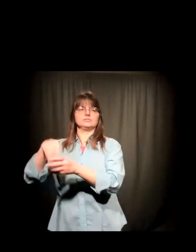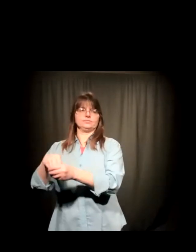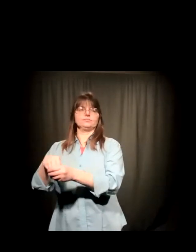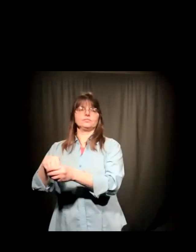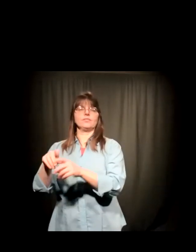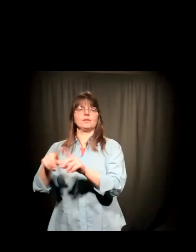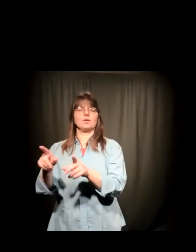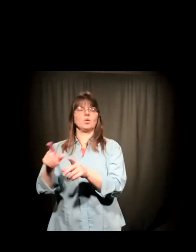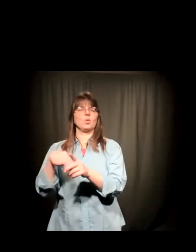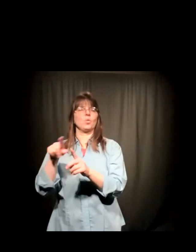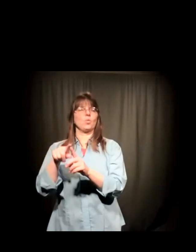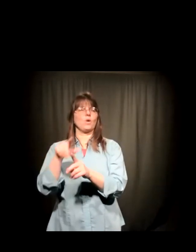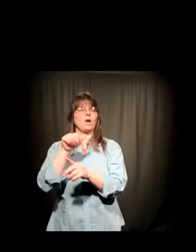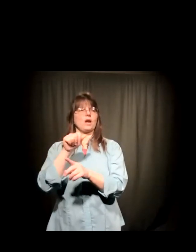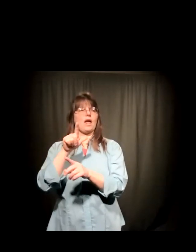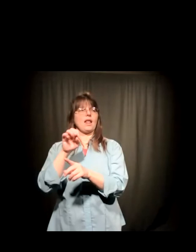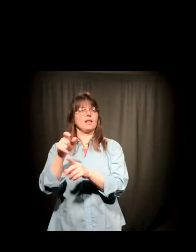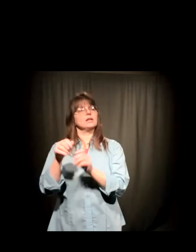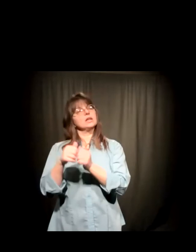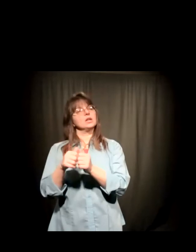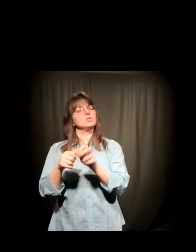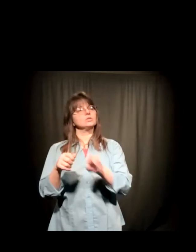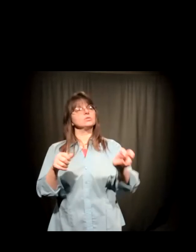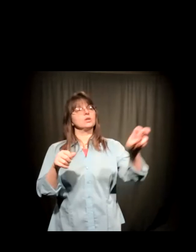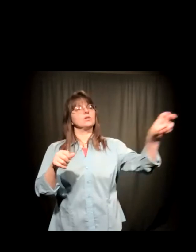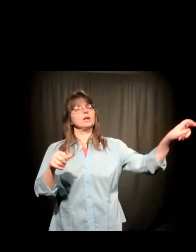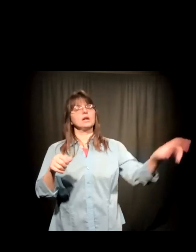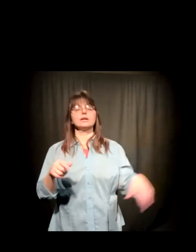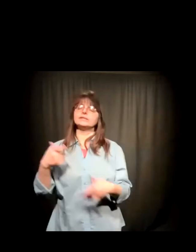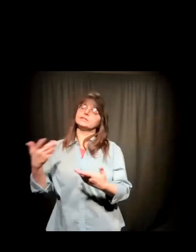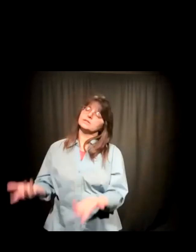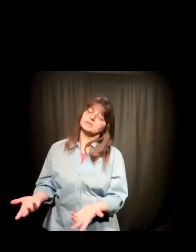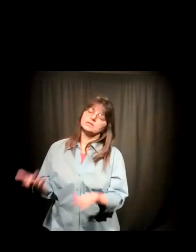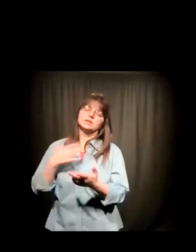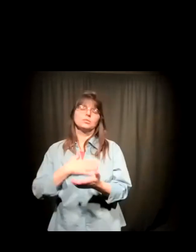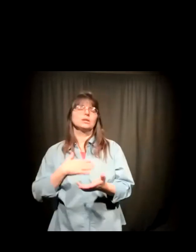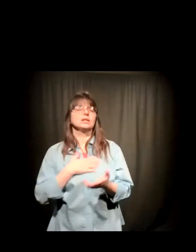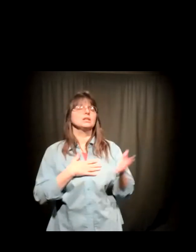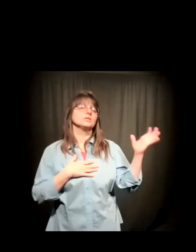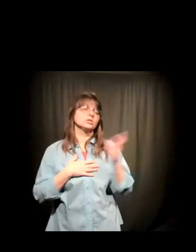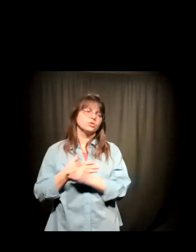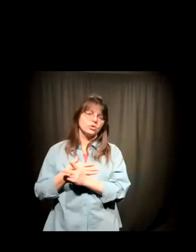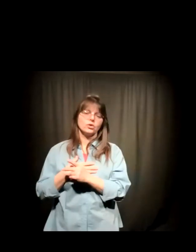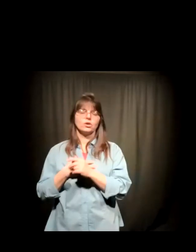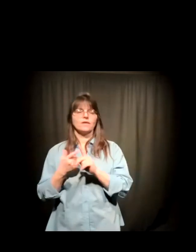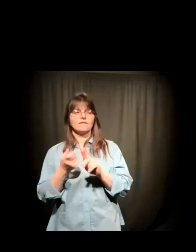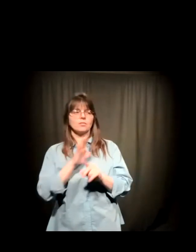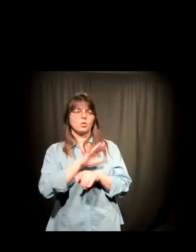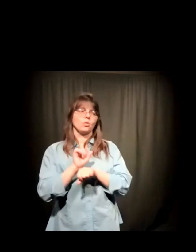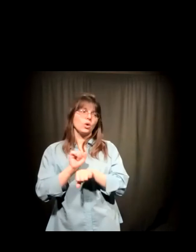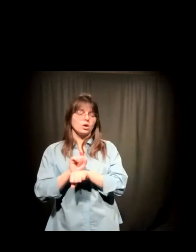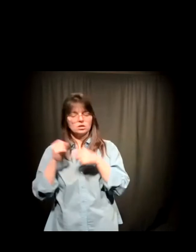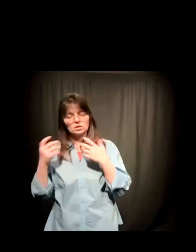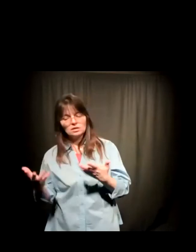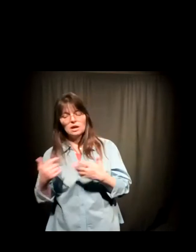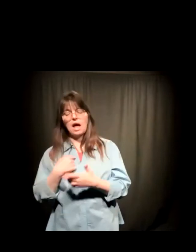wrote to him loyally, filling him in on the minutiae of her days and her pleas for him to return. She writes,